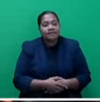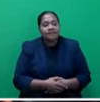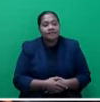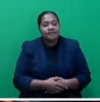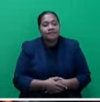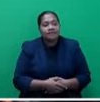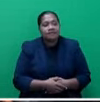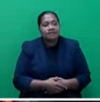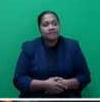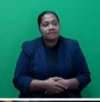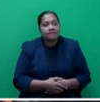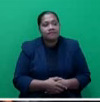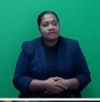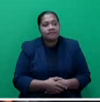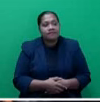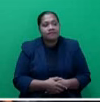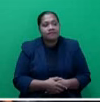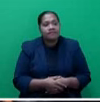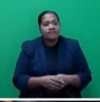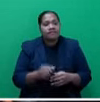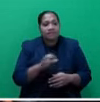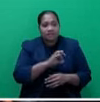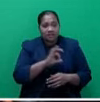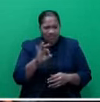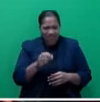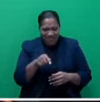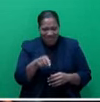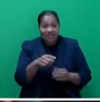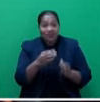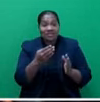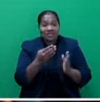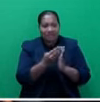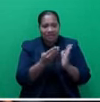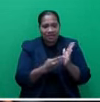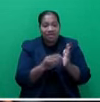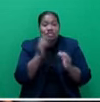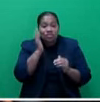Honourable Speaker, I'm not making an intervention on this particular bill. On the next one. My apology.